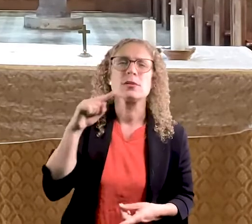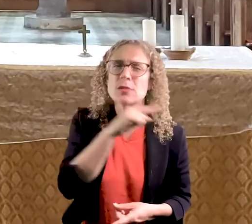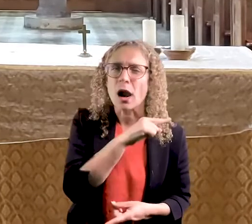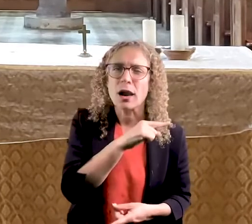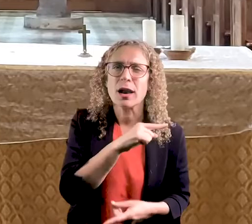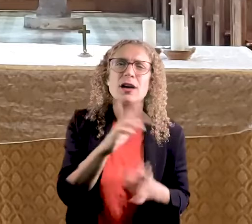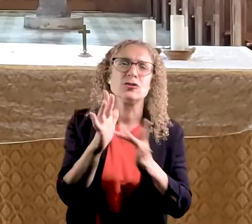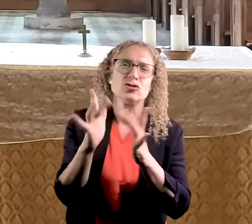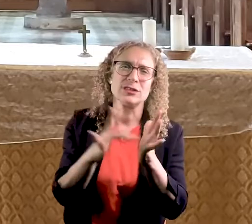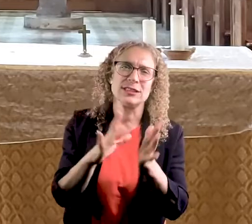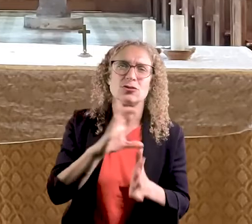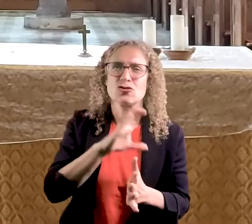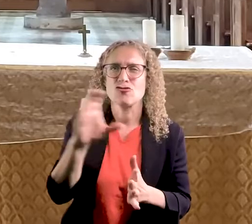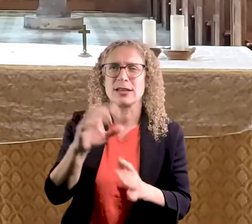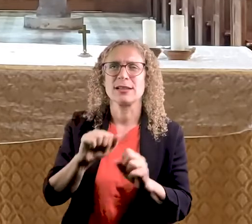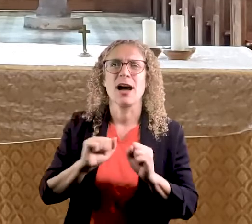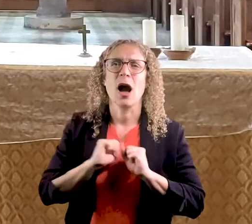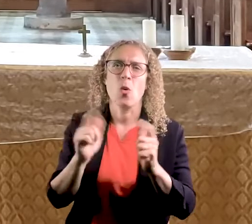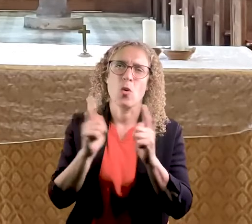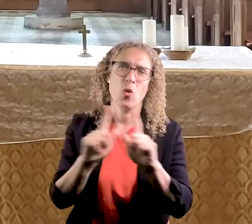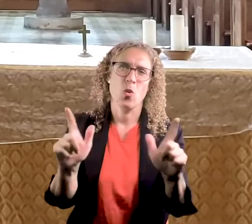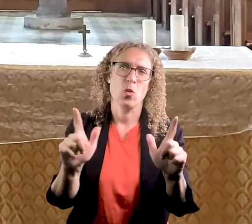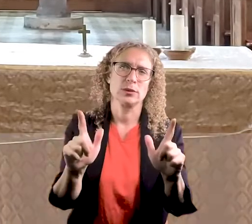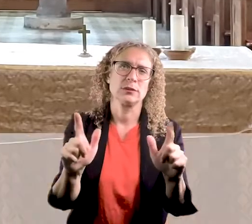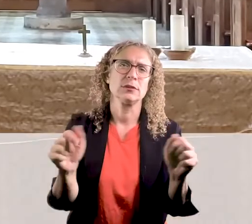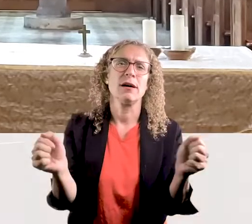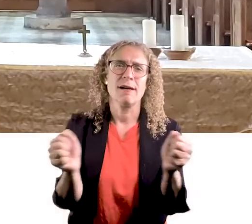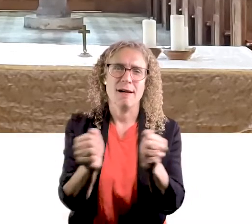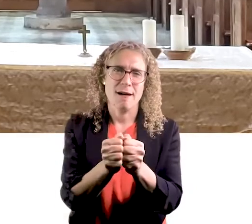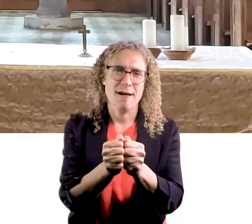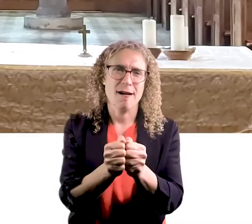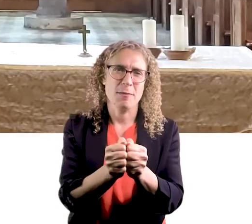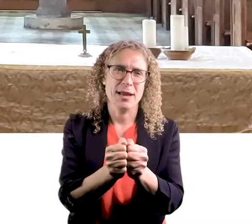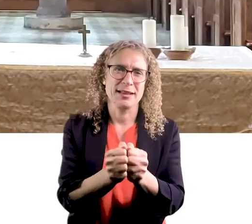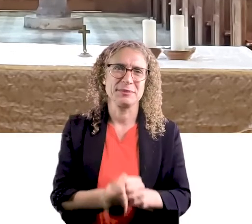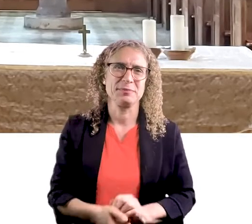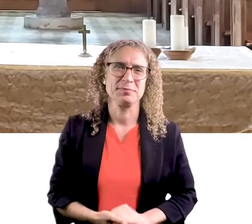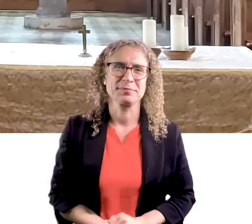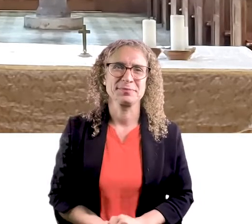Son, Jesus Christ, our Lord.